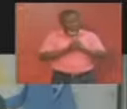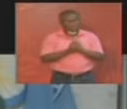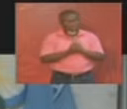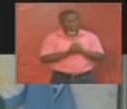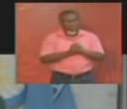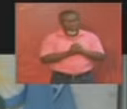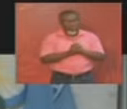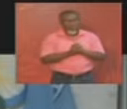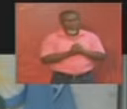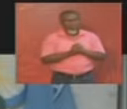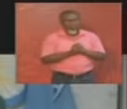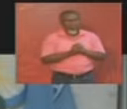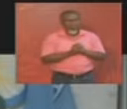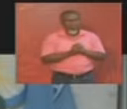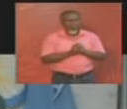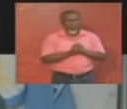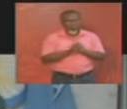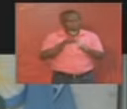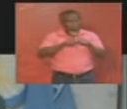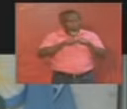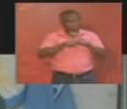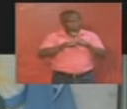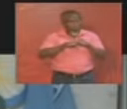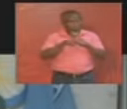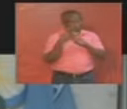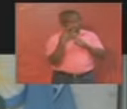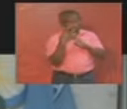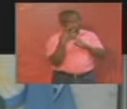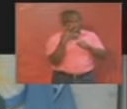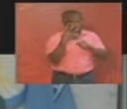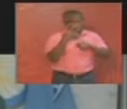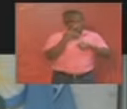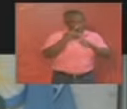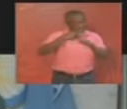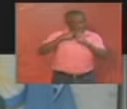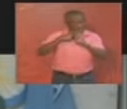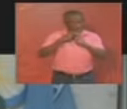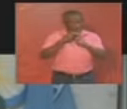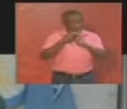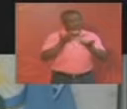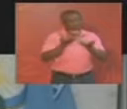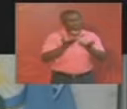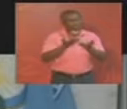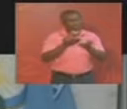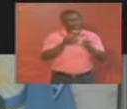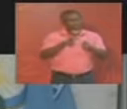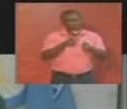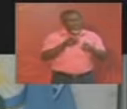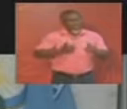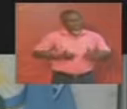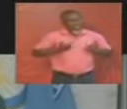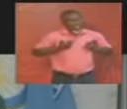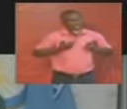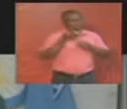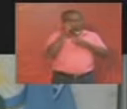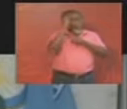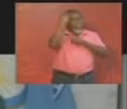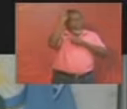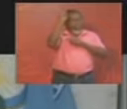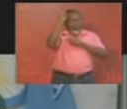you. All right, so the 4 cases, all persons reside within Tobago. There was